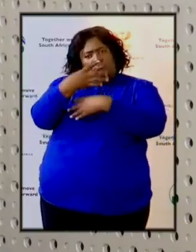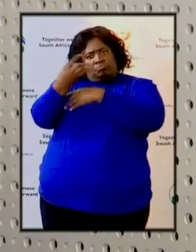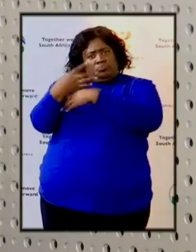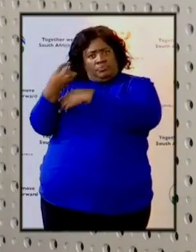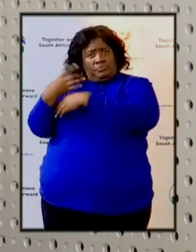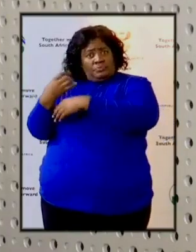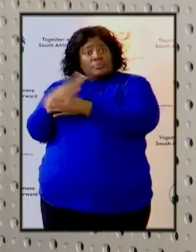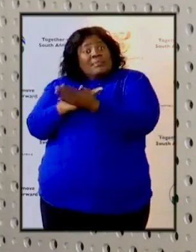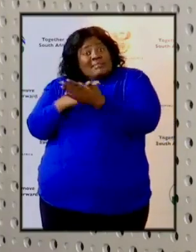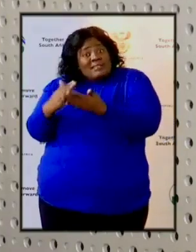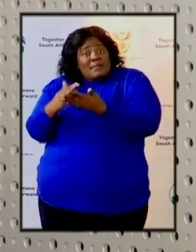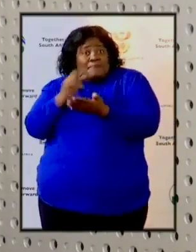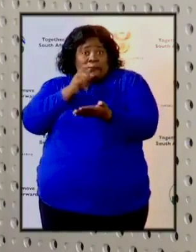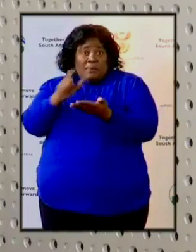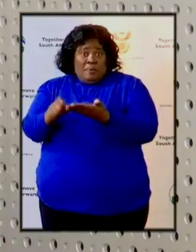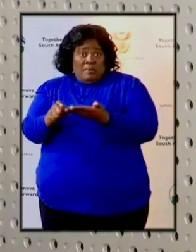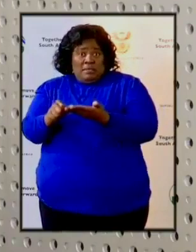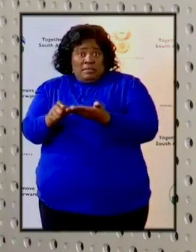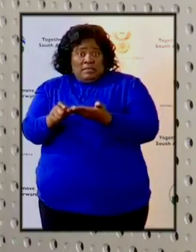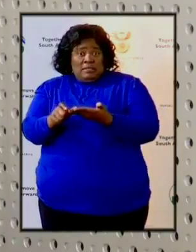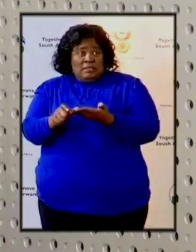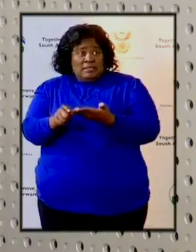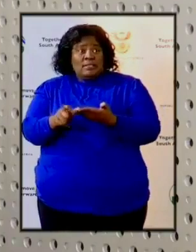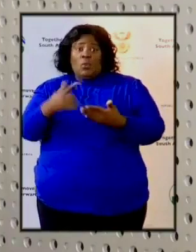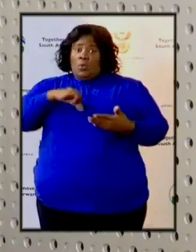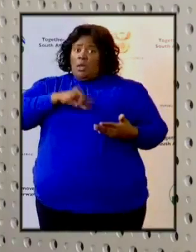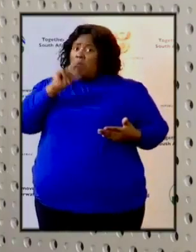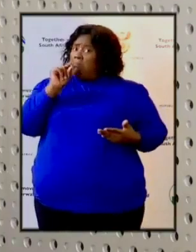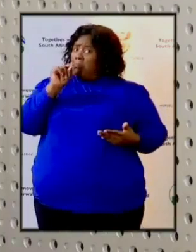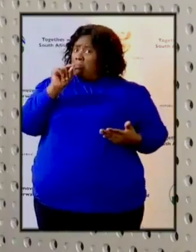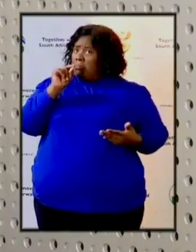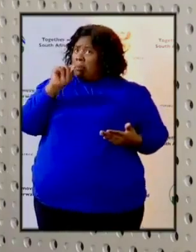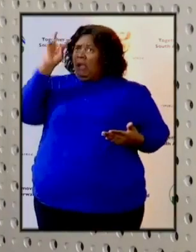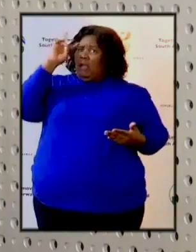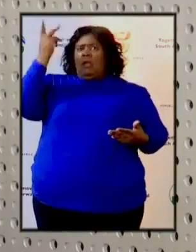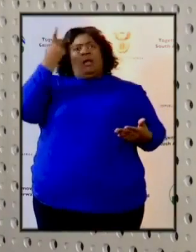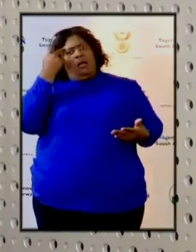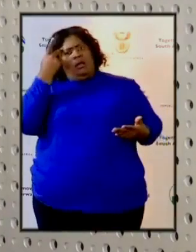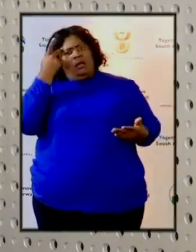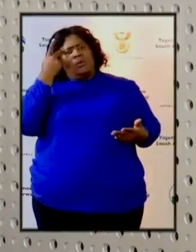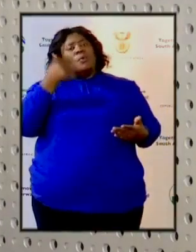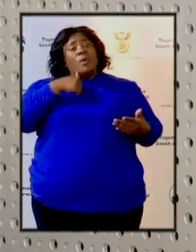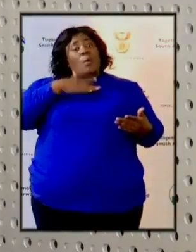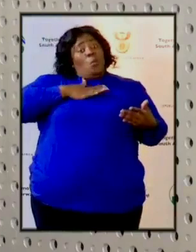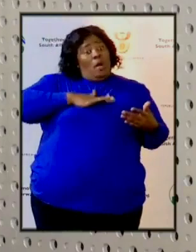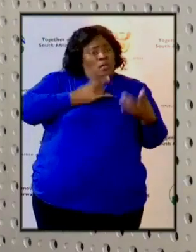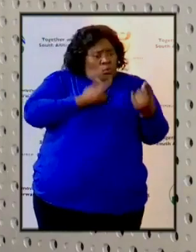some comments that even made us to rethink of what we intended to